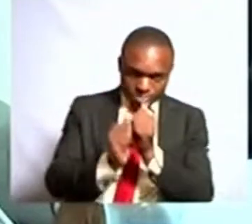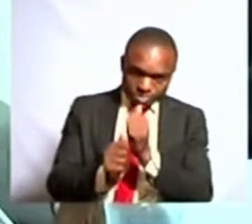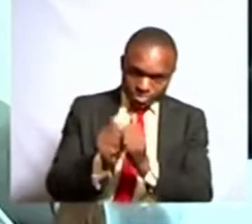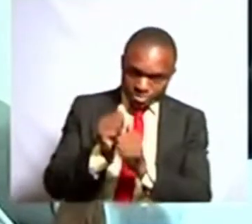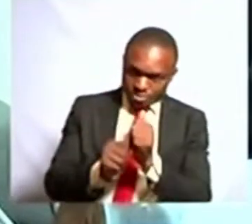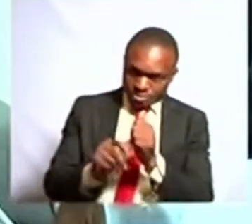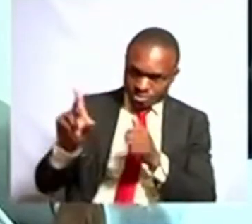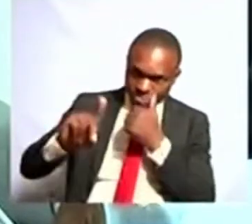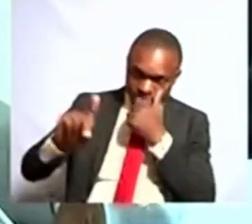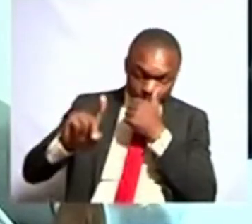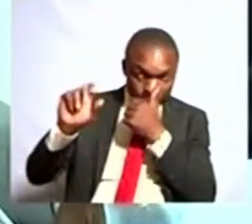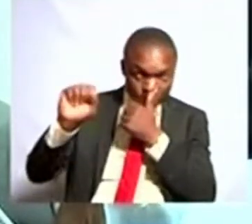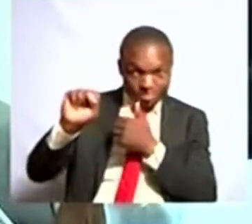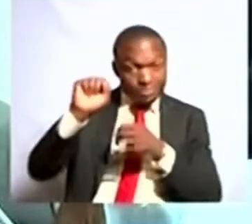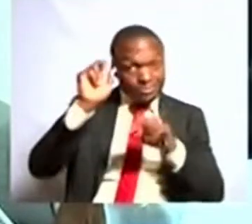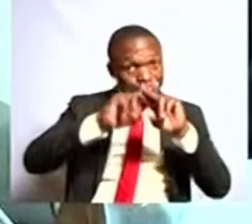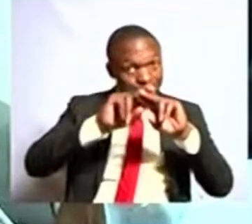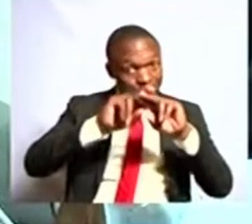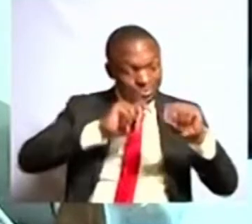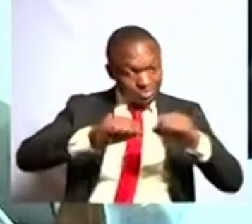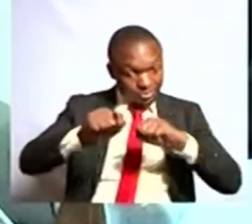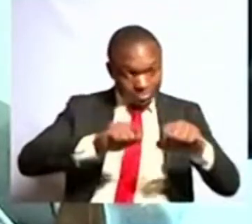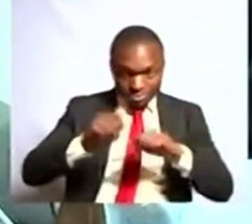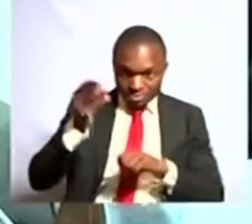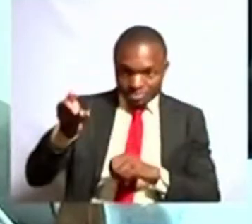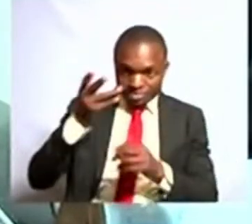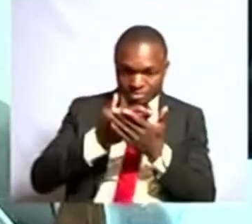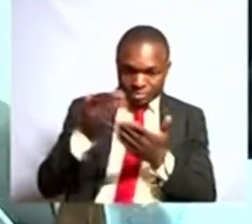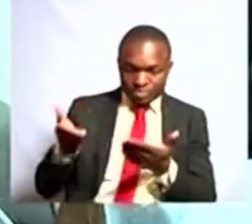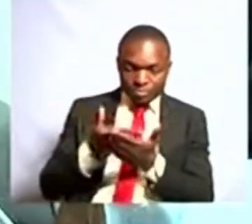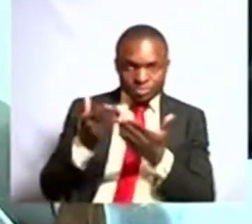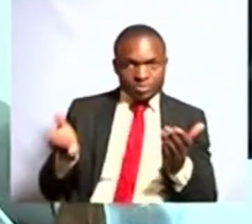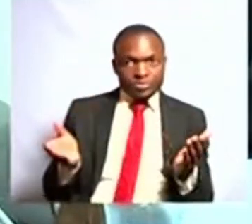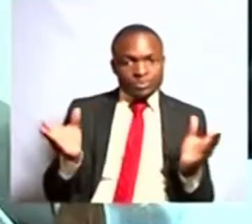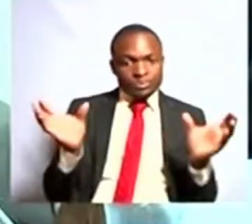the PS chairs that procurement committee.